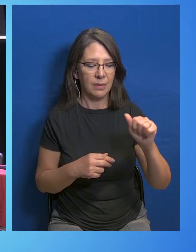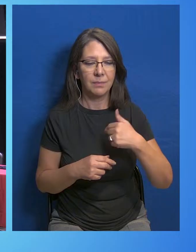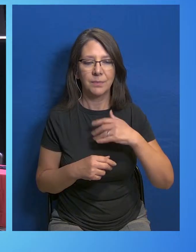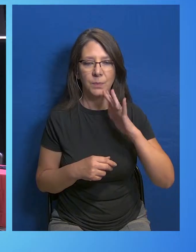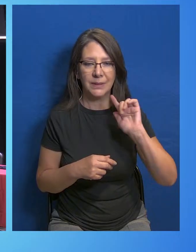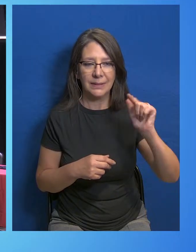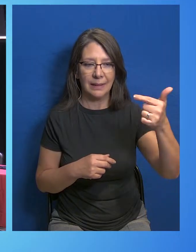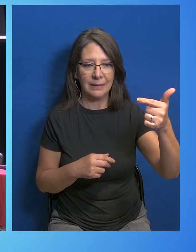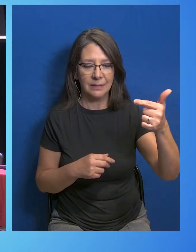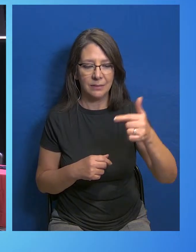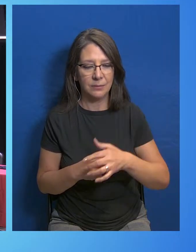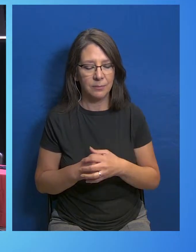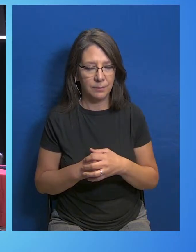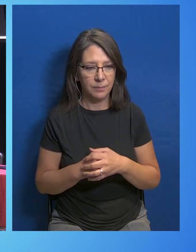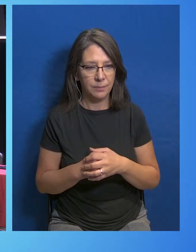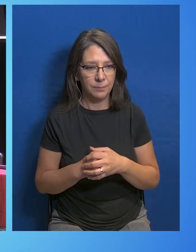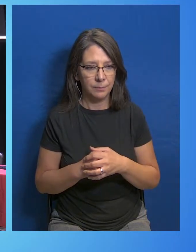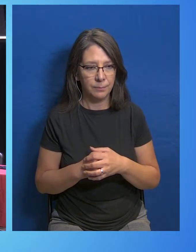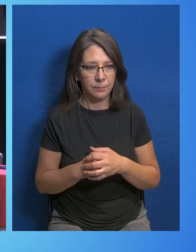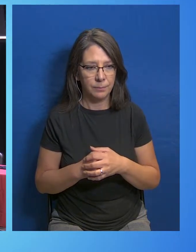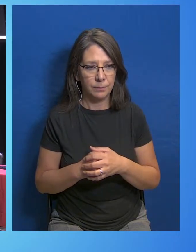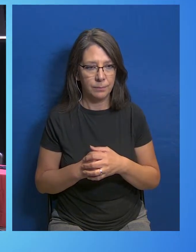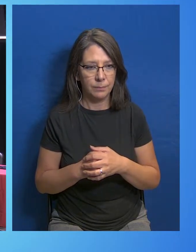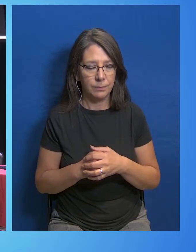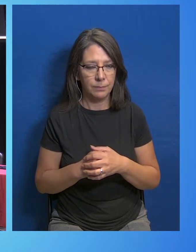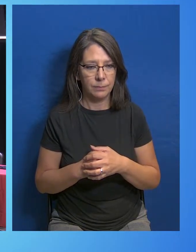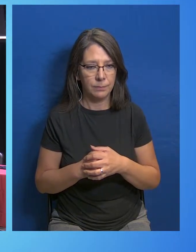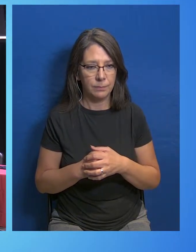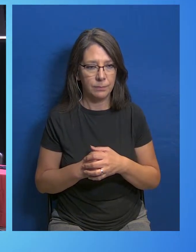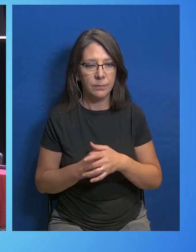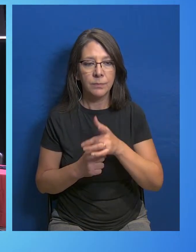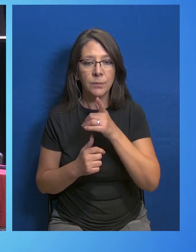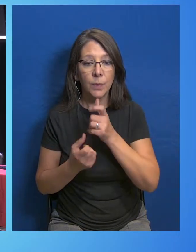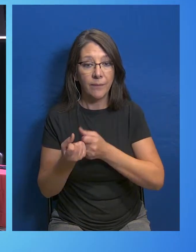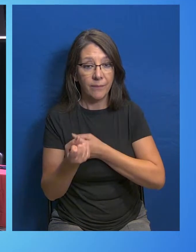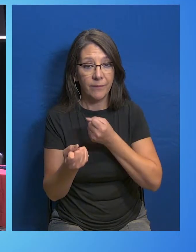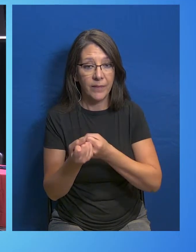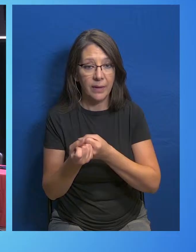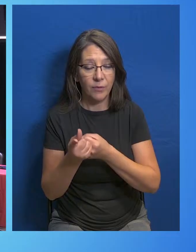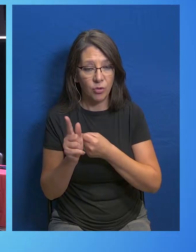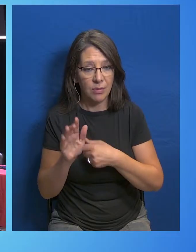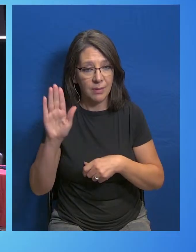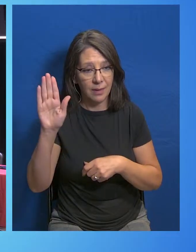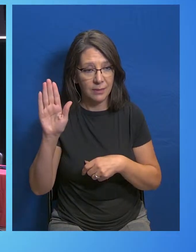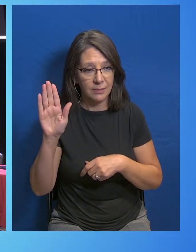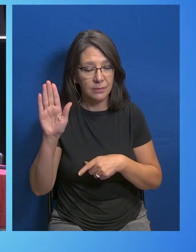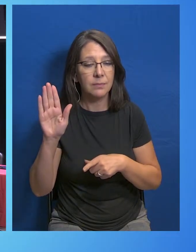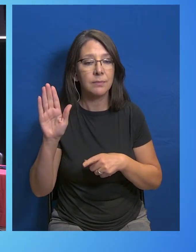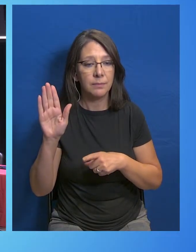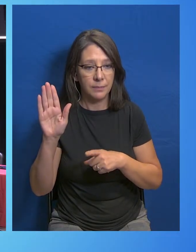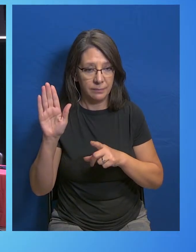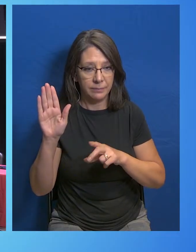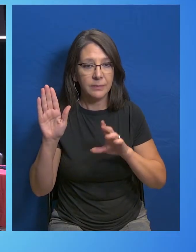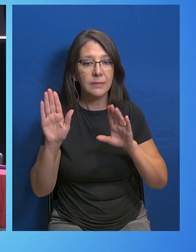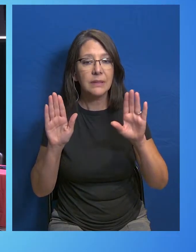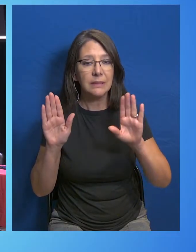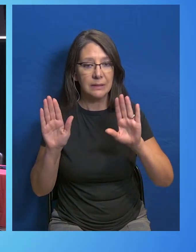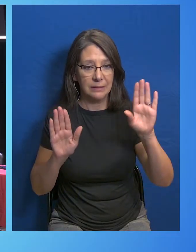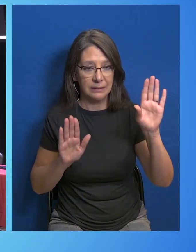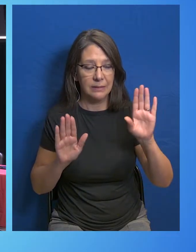All in favor, aye? Aye. Aye.